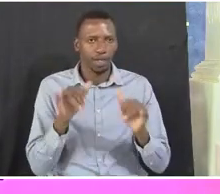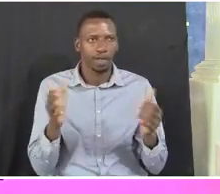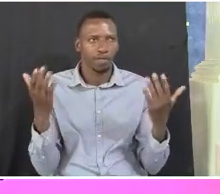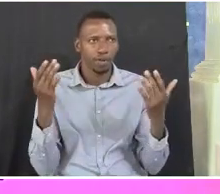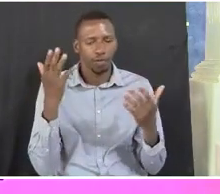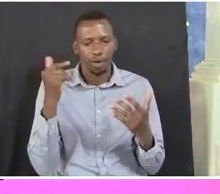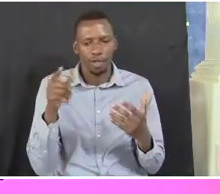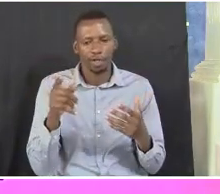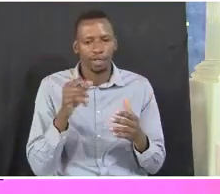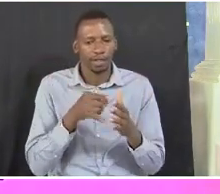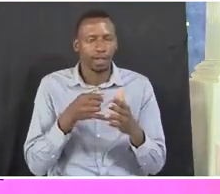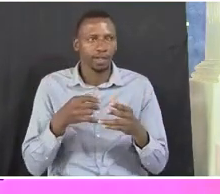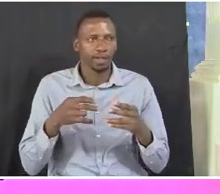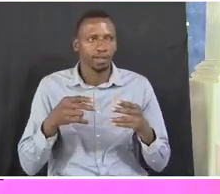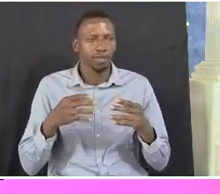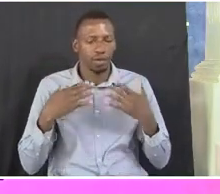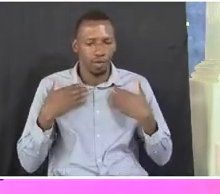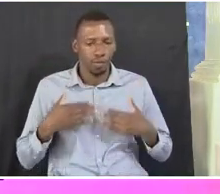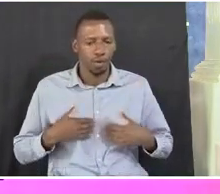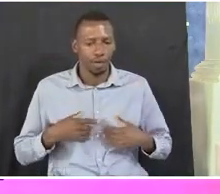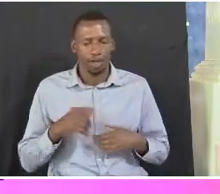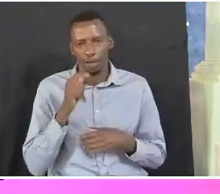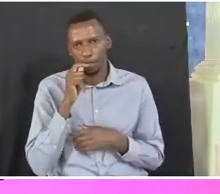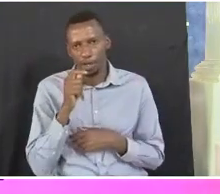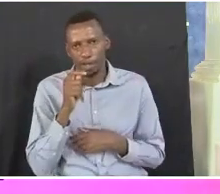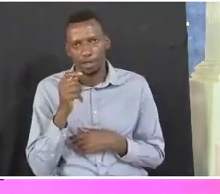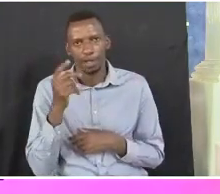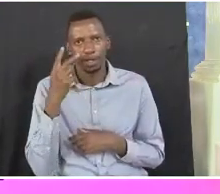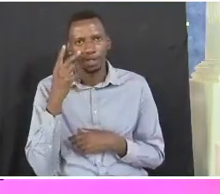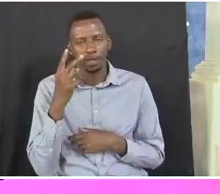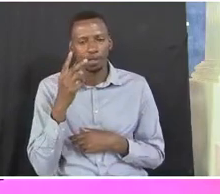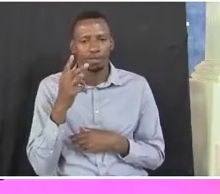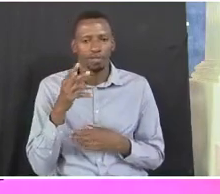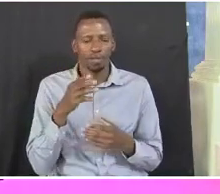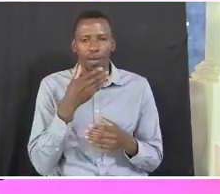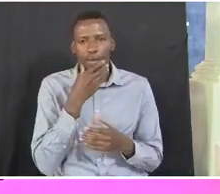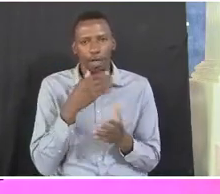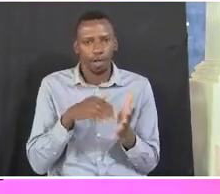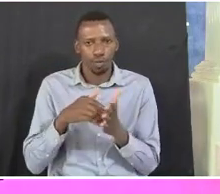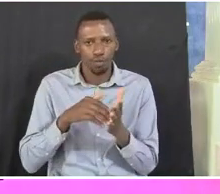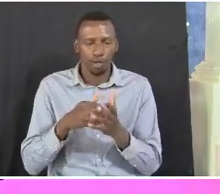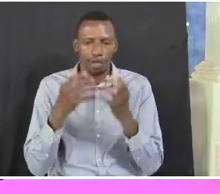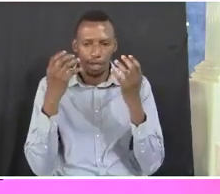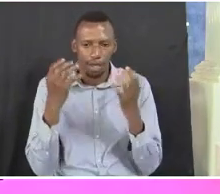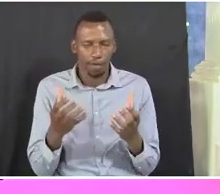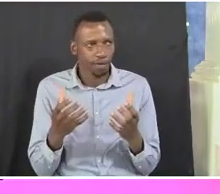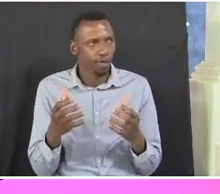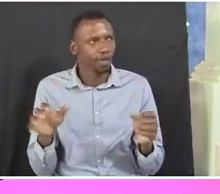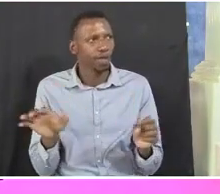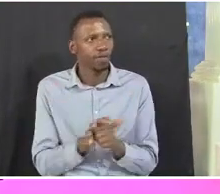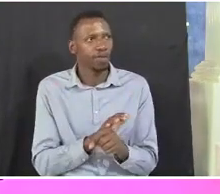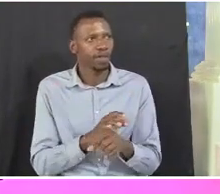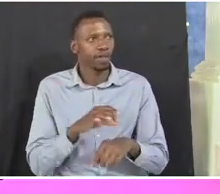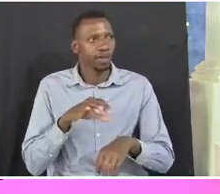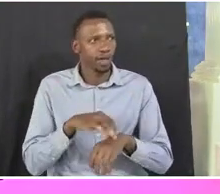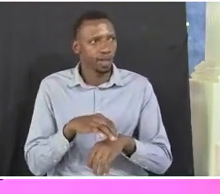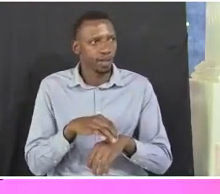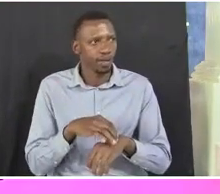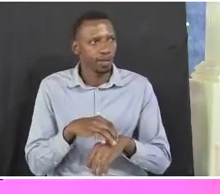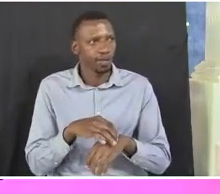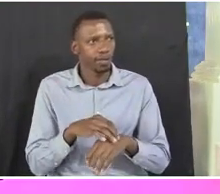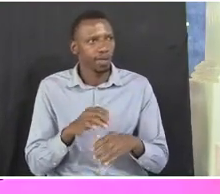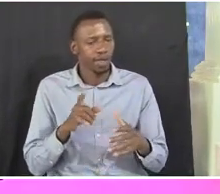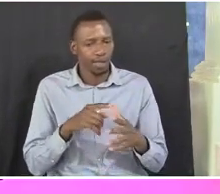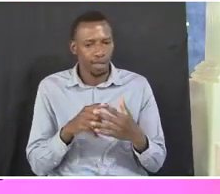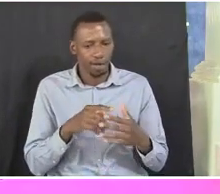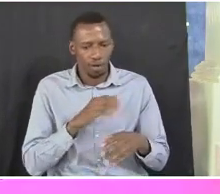indeed flesh." Then the Lord saw that the wickedness of man was great in the earth, and that every intent of the thoughts of his heart was